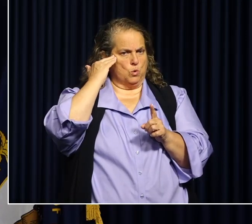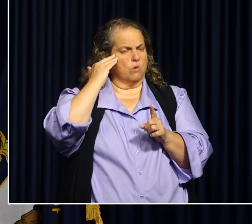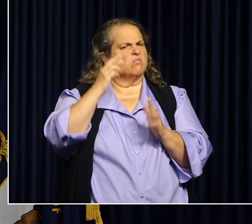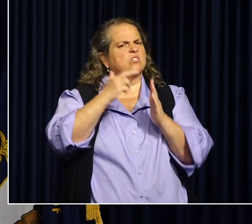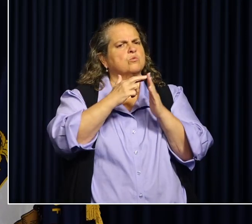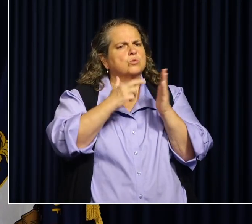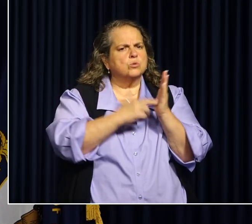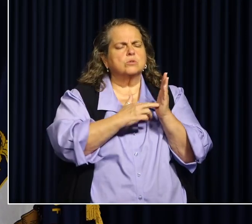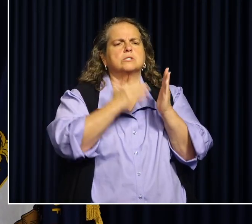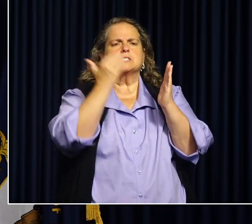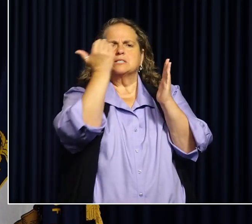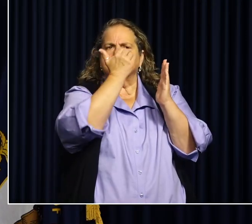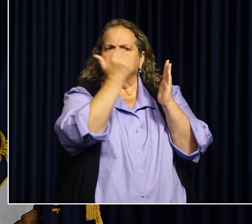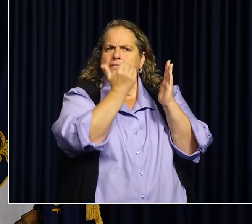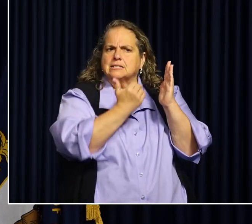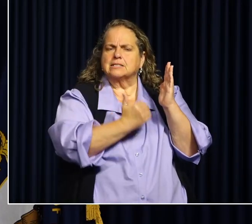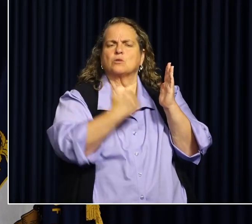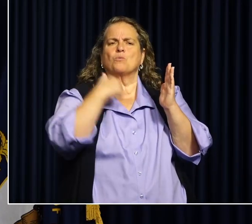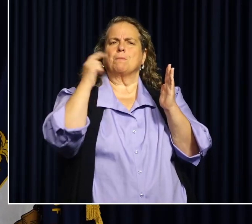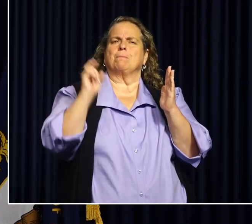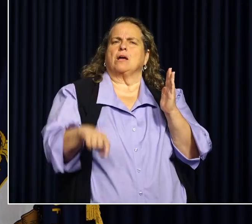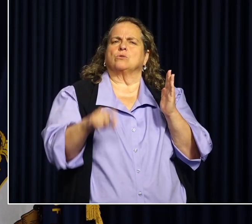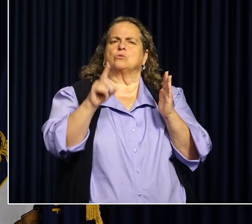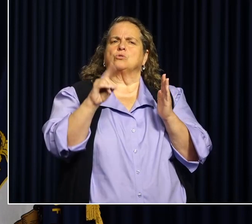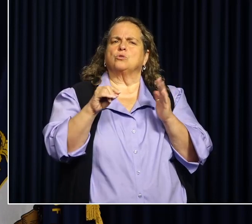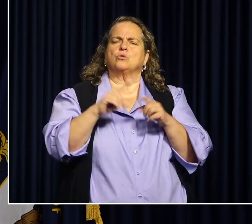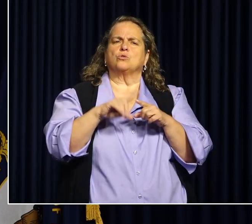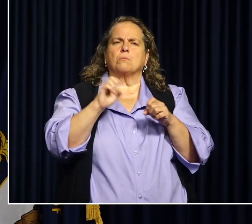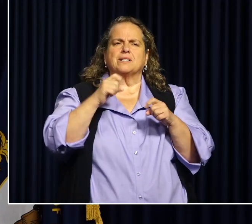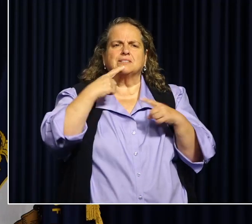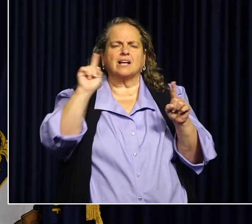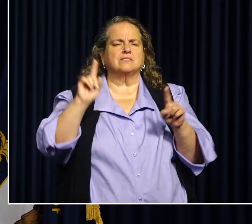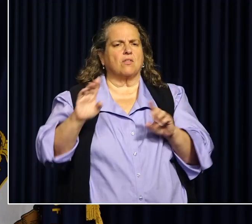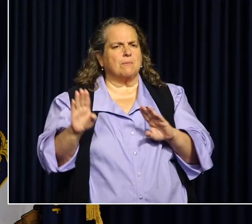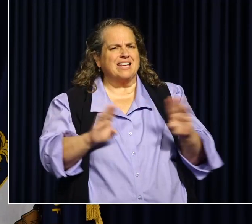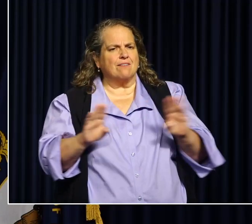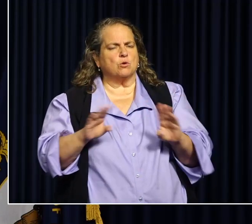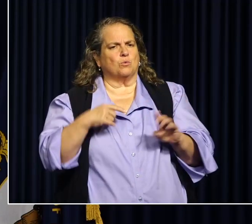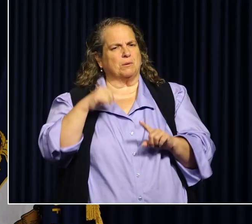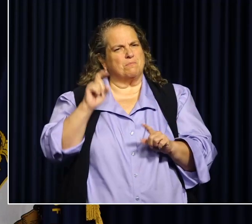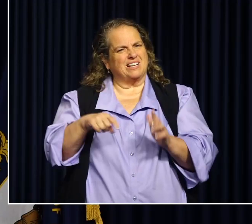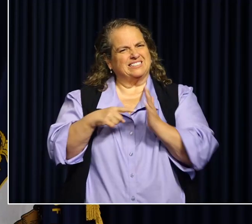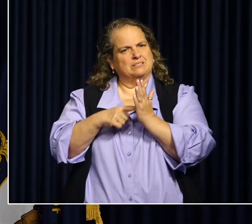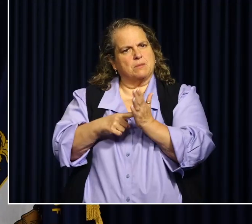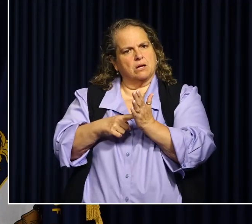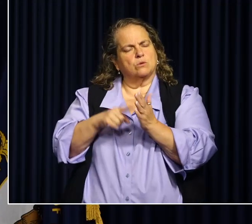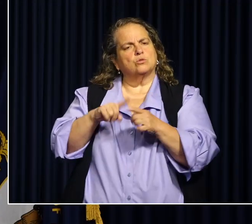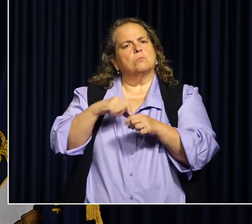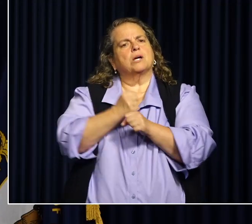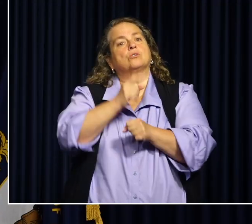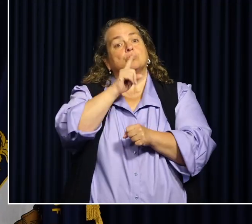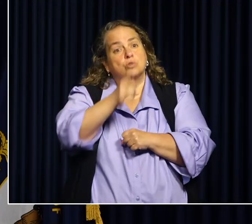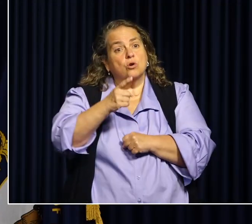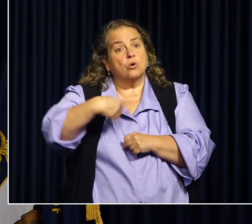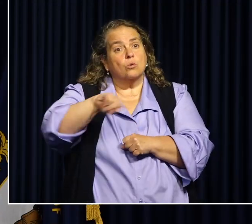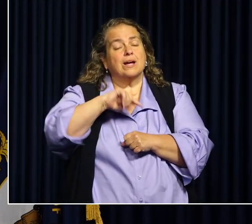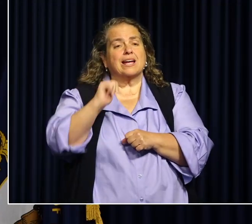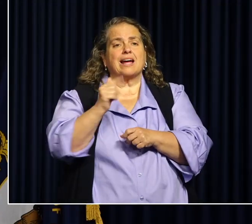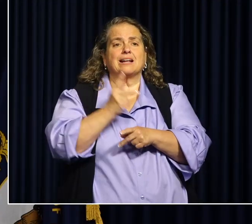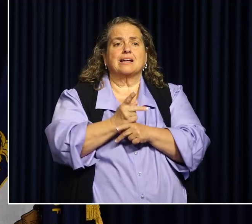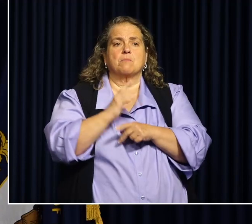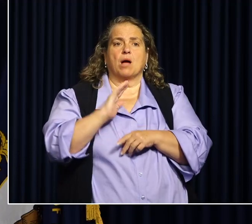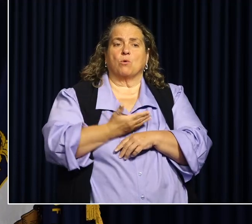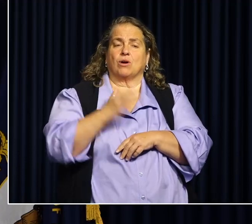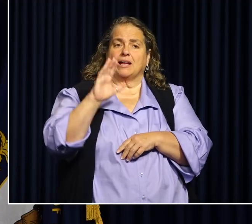the rules, the things we've got to do, the behavior that we've got to model to make sure that we can keep our cases